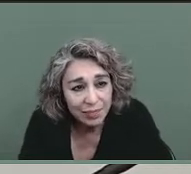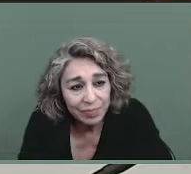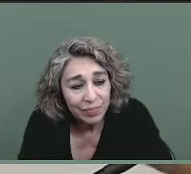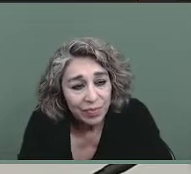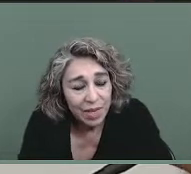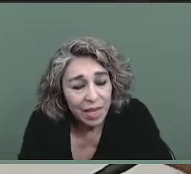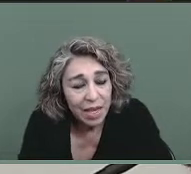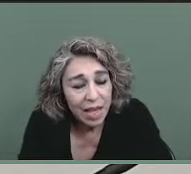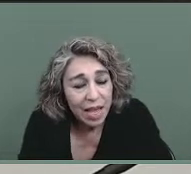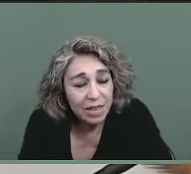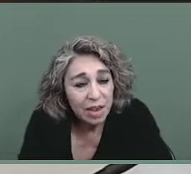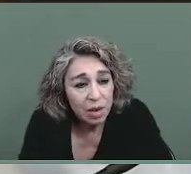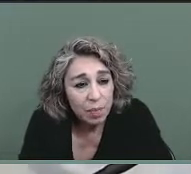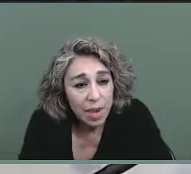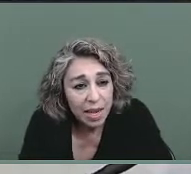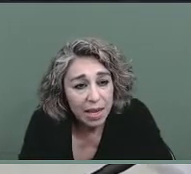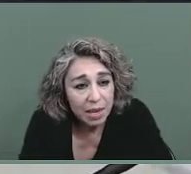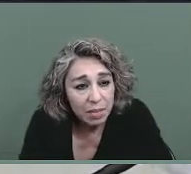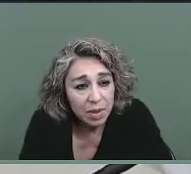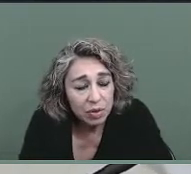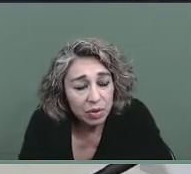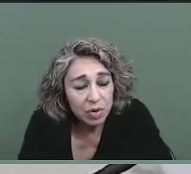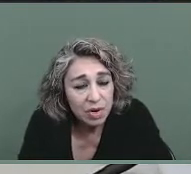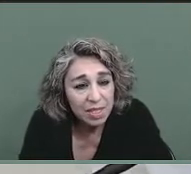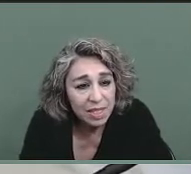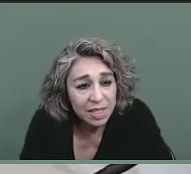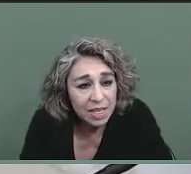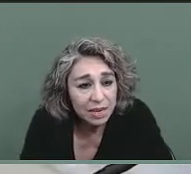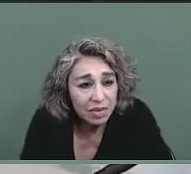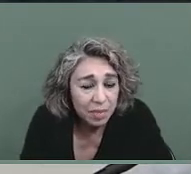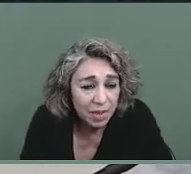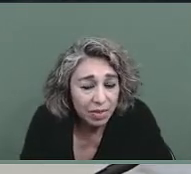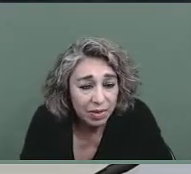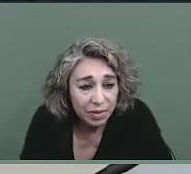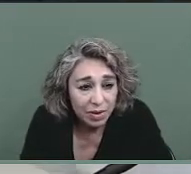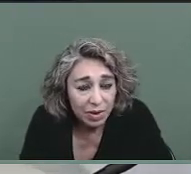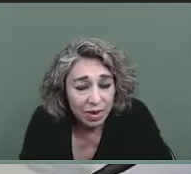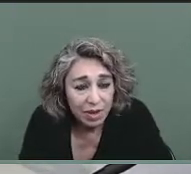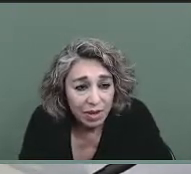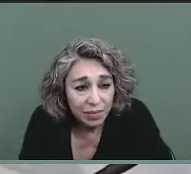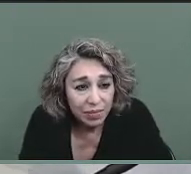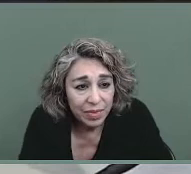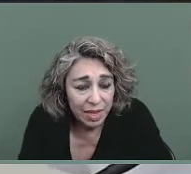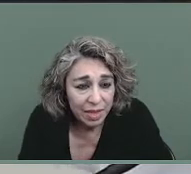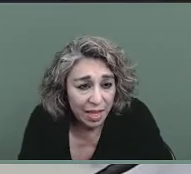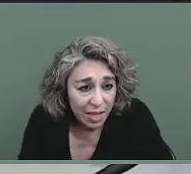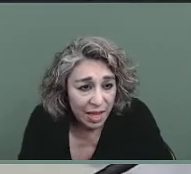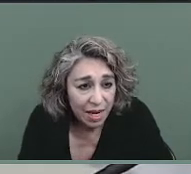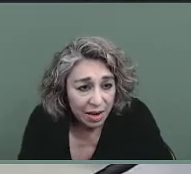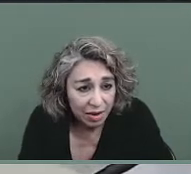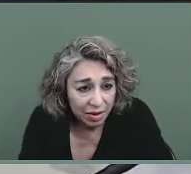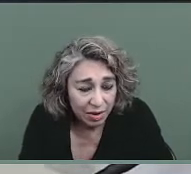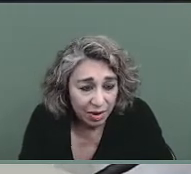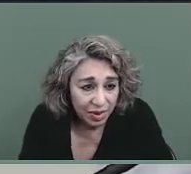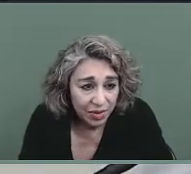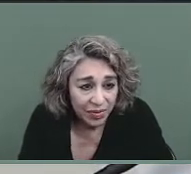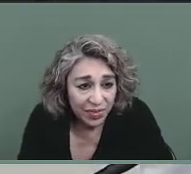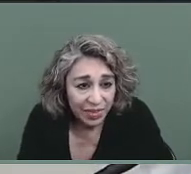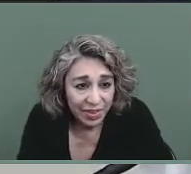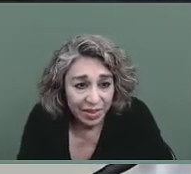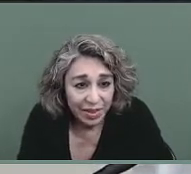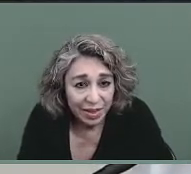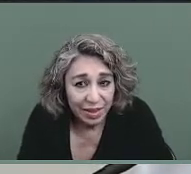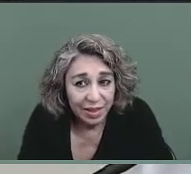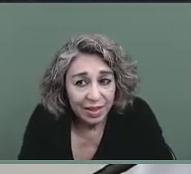and they are paying him 3600 a month that they get here